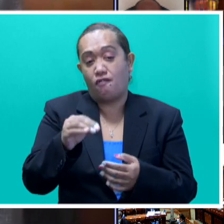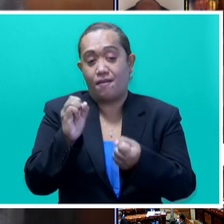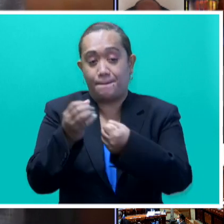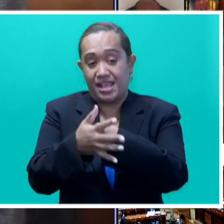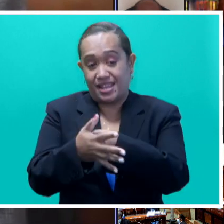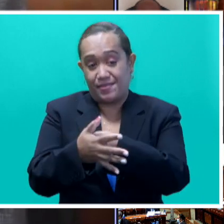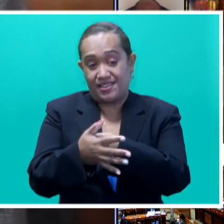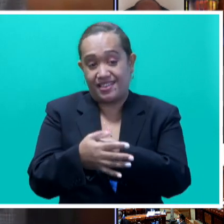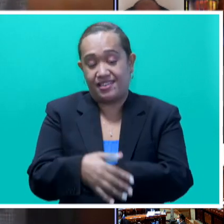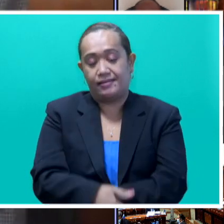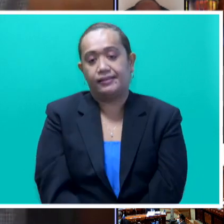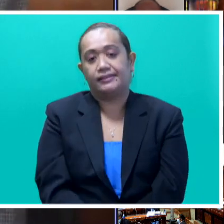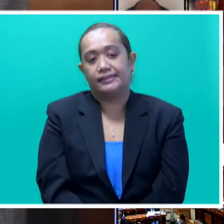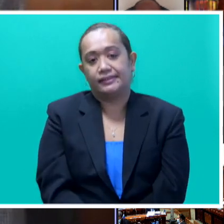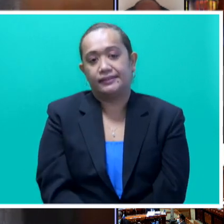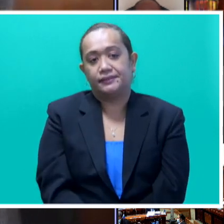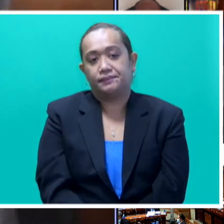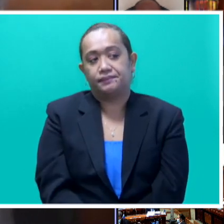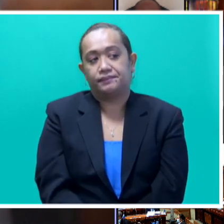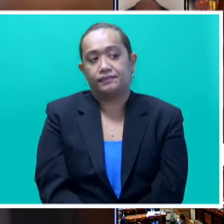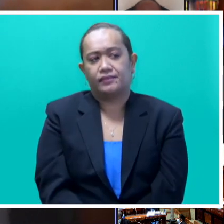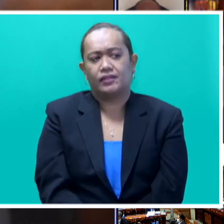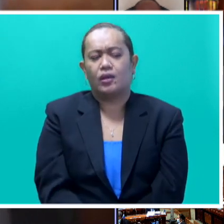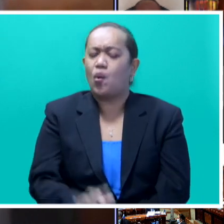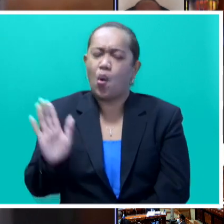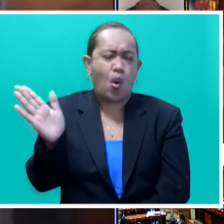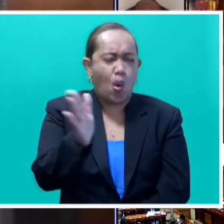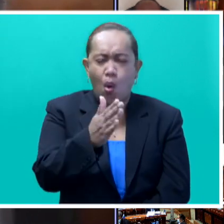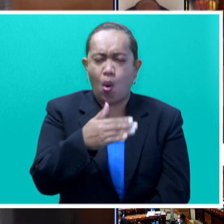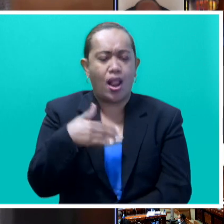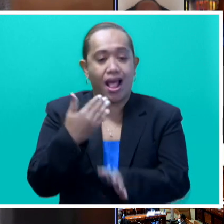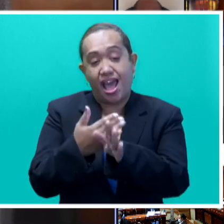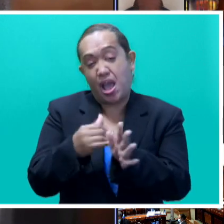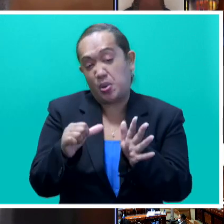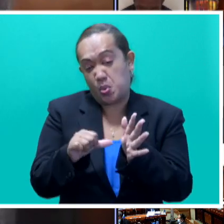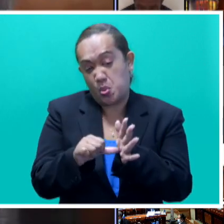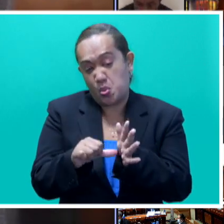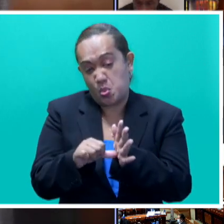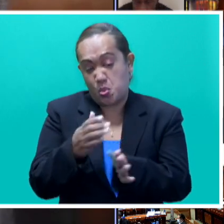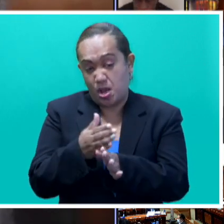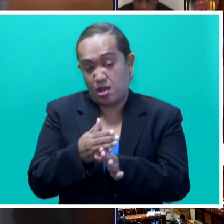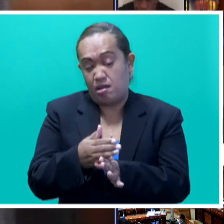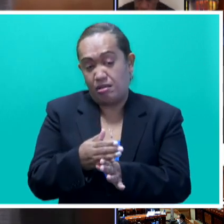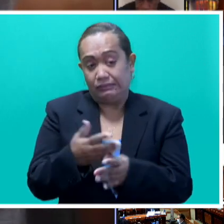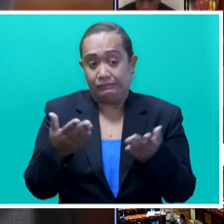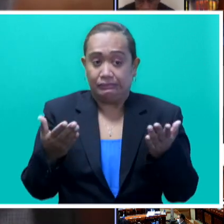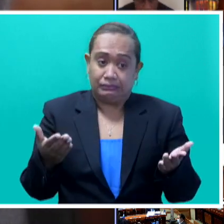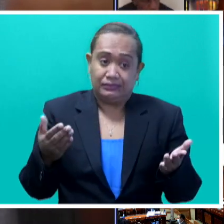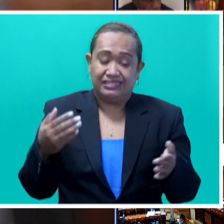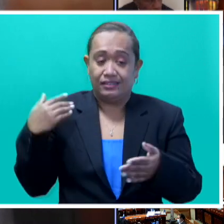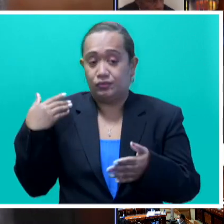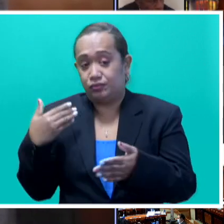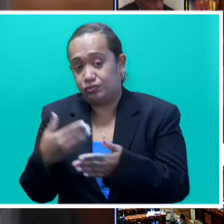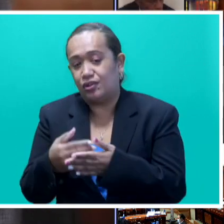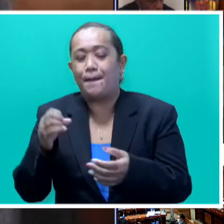unfortunate that after we did all the hard work and the good work was disrupted